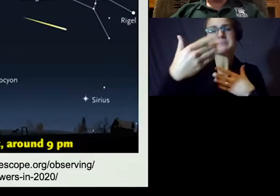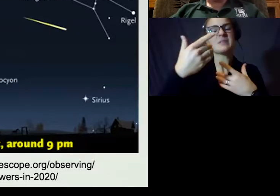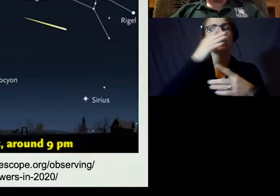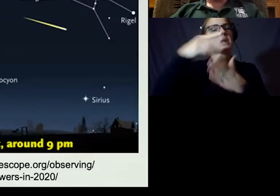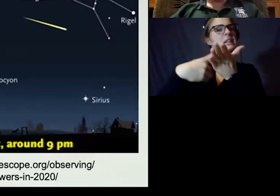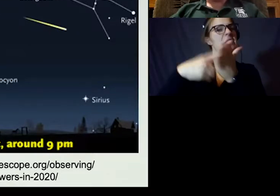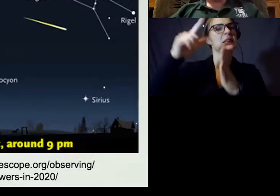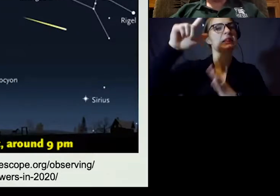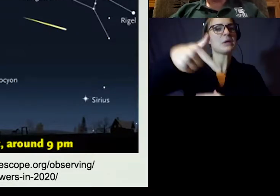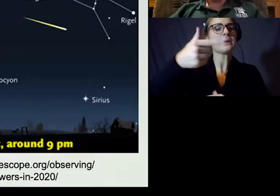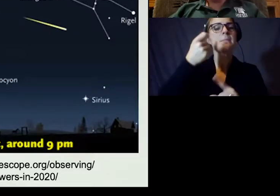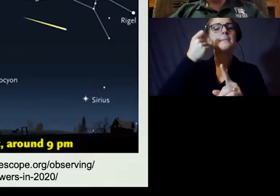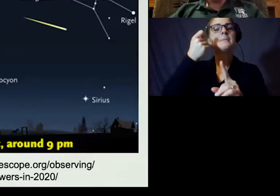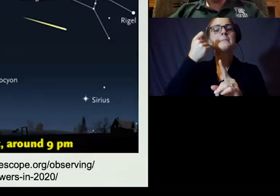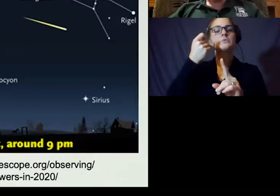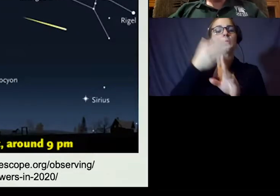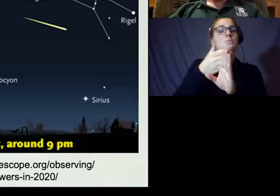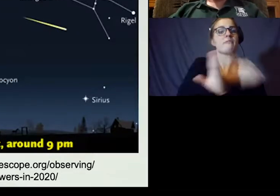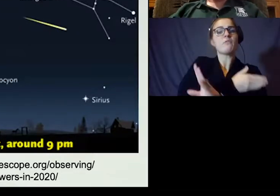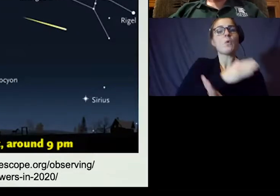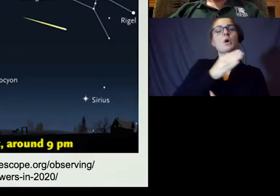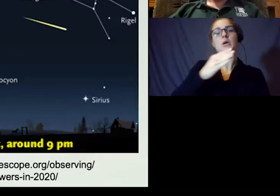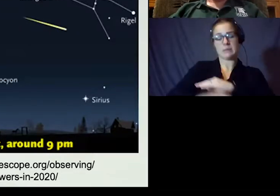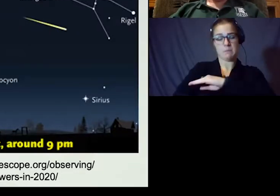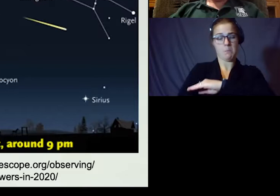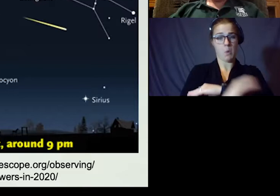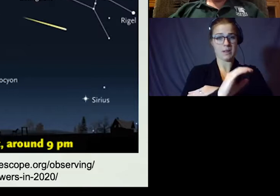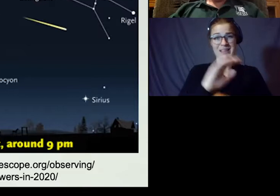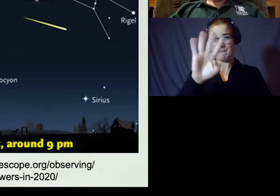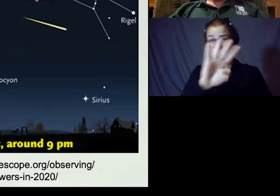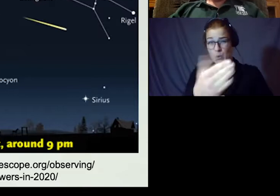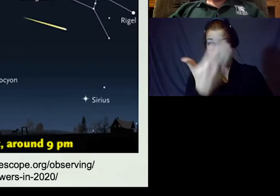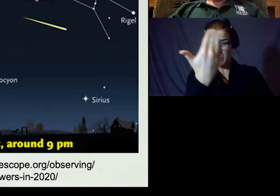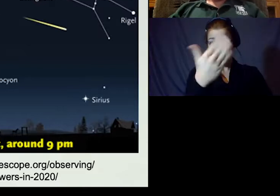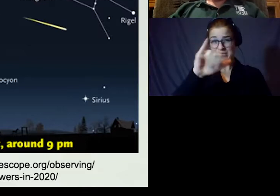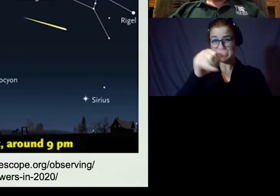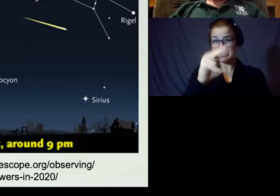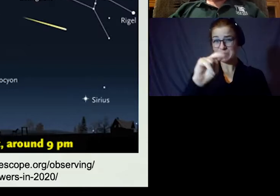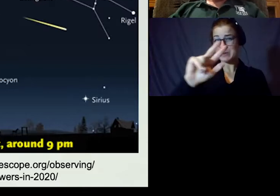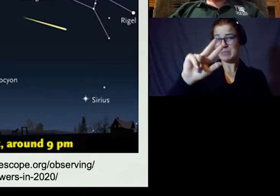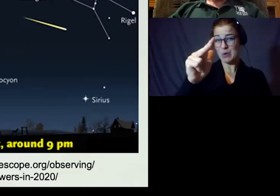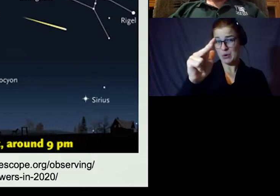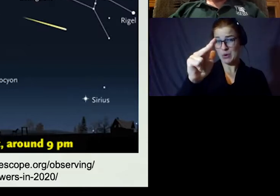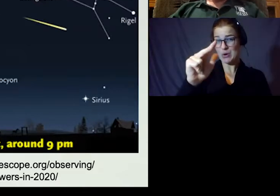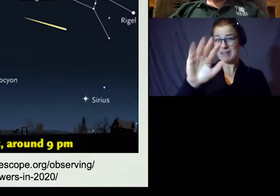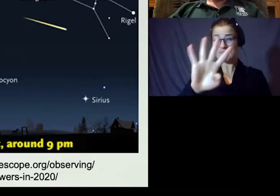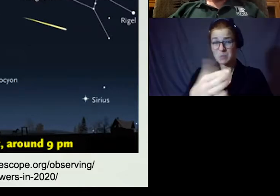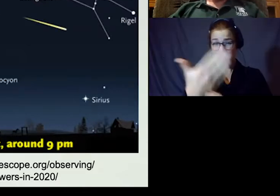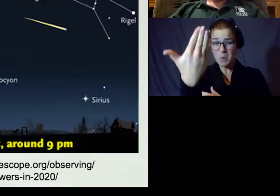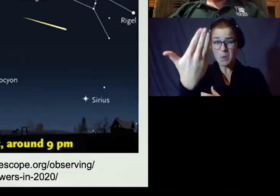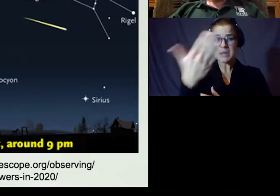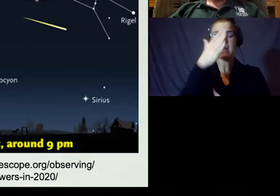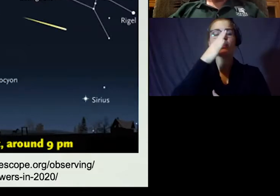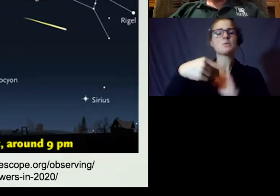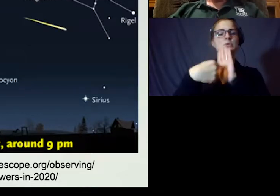9 p.m., but like 4 in the morning on January 3rd, They radiate here, so they'll